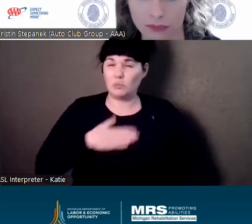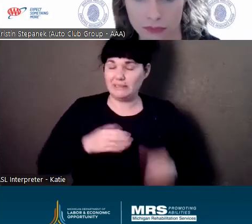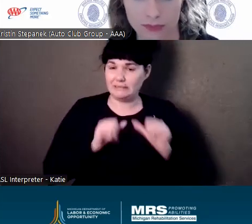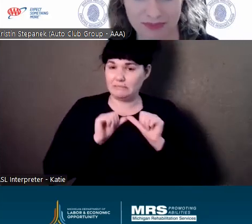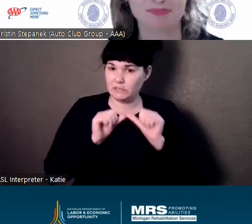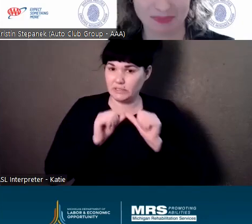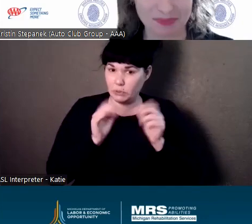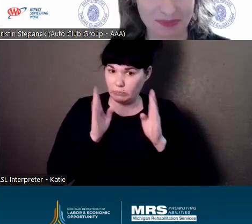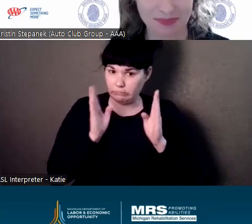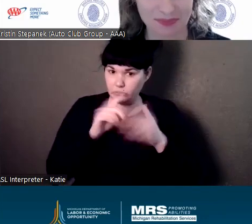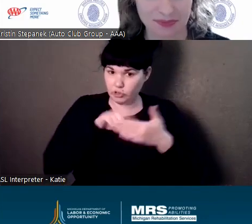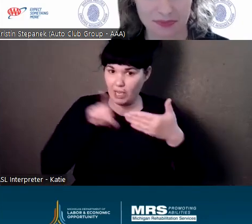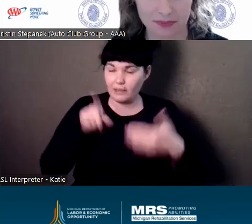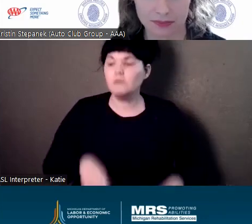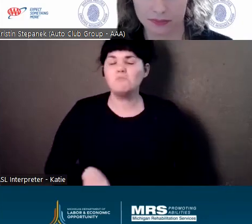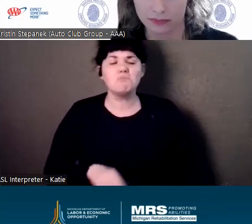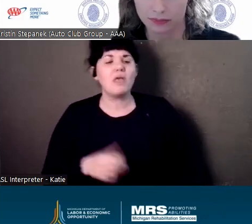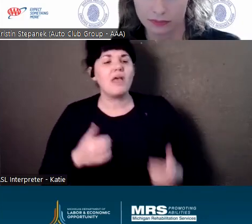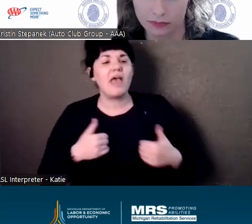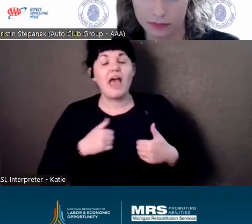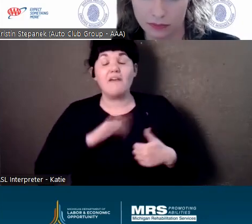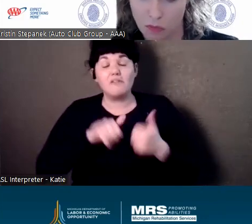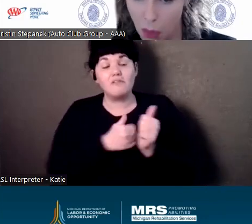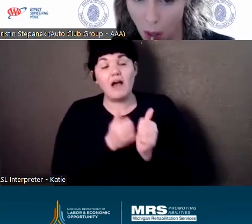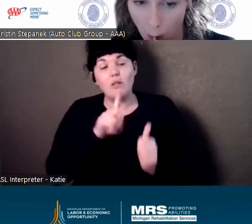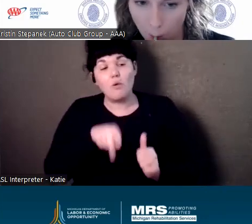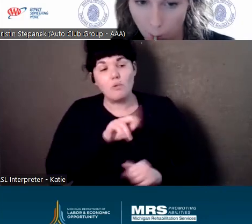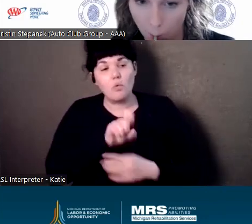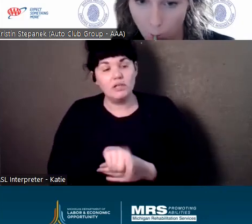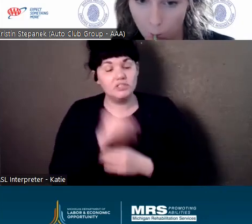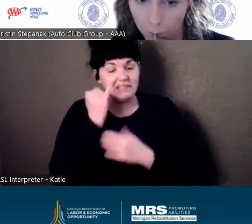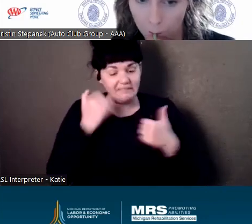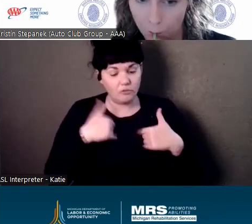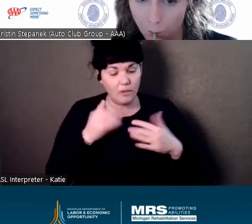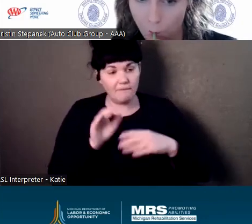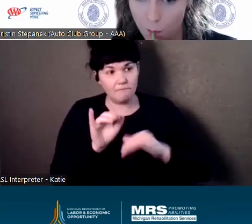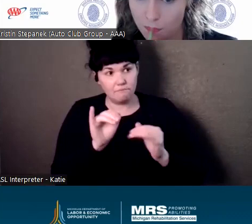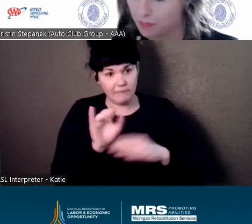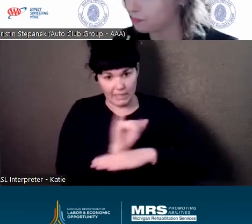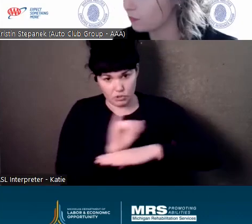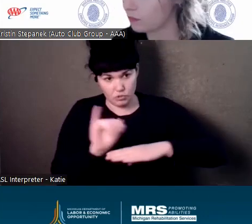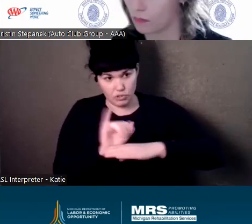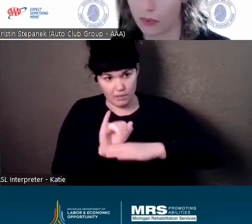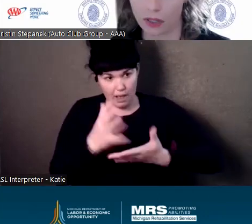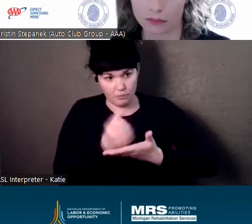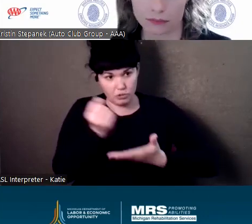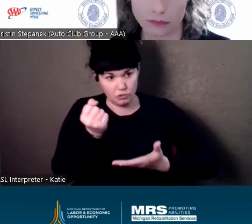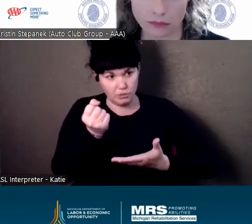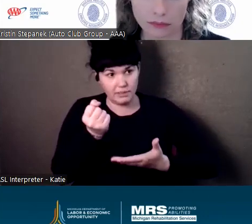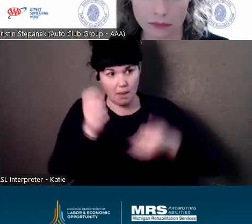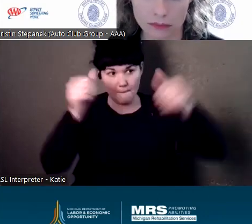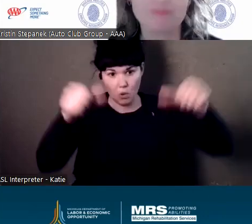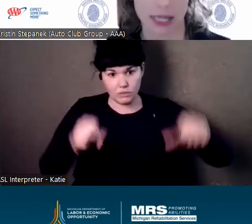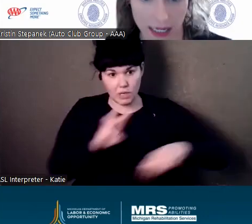follow-up question. If there are internship opportunities on your website, do they actually say like